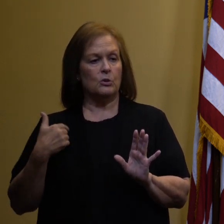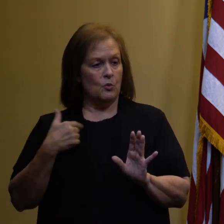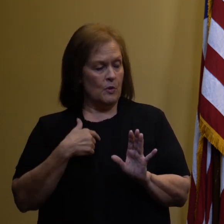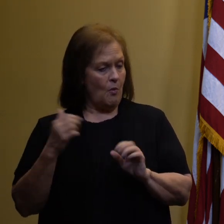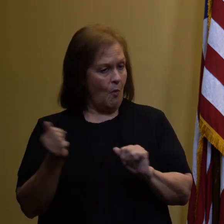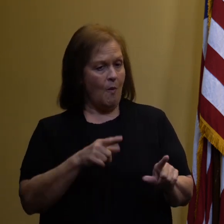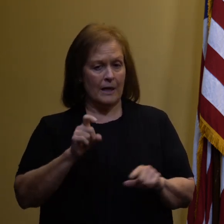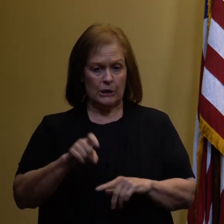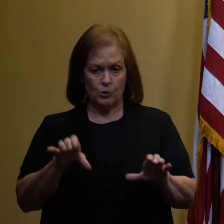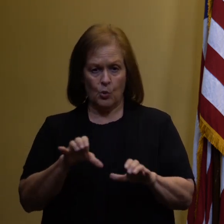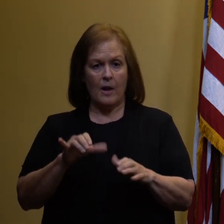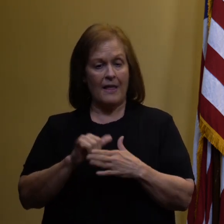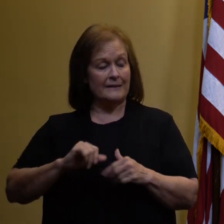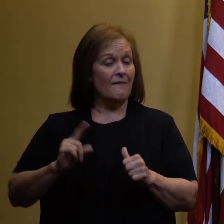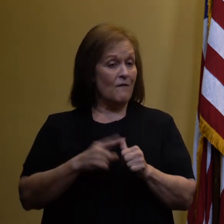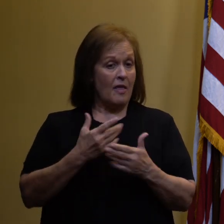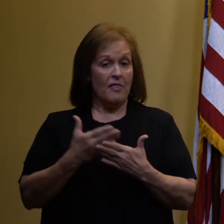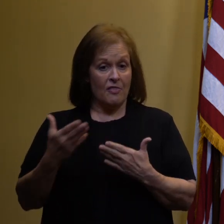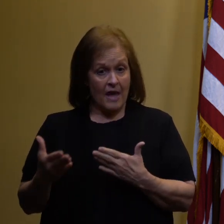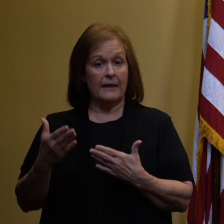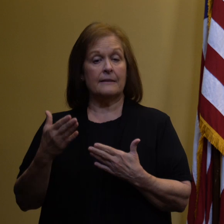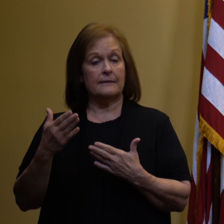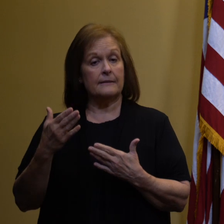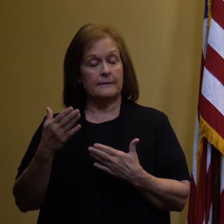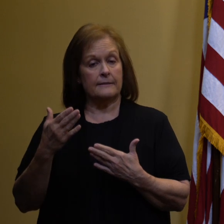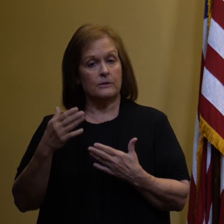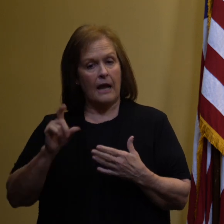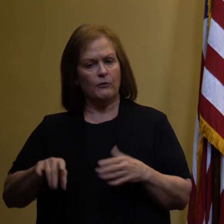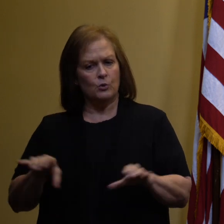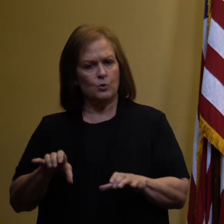do, and it's the first step, really, to being safe.